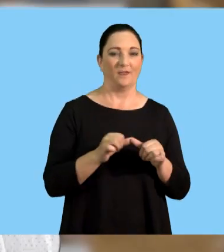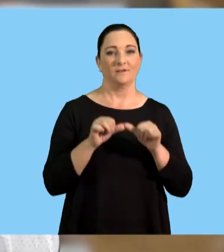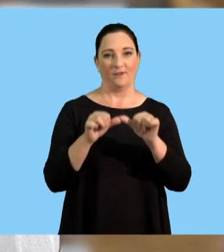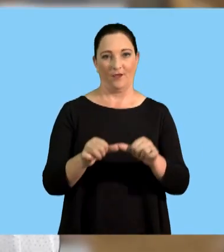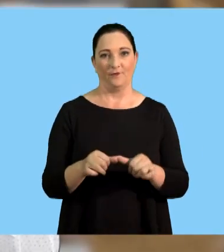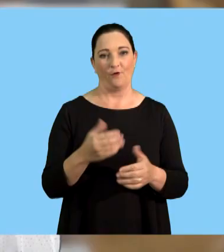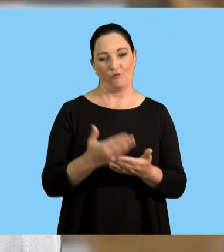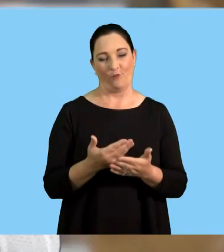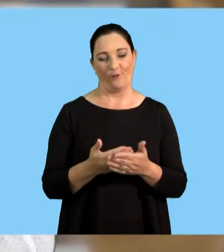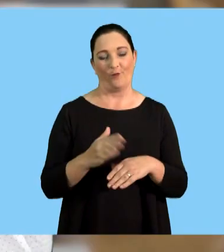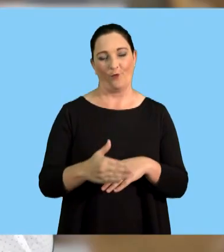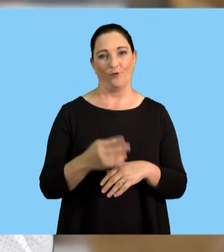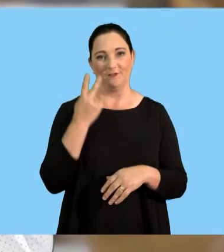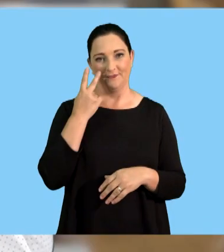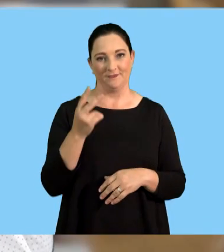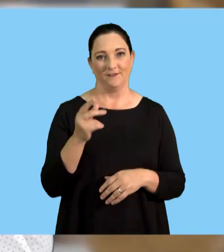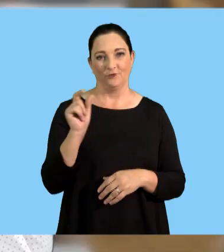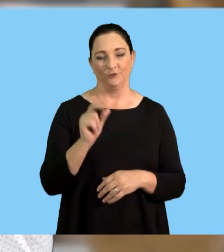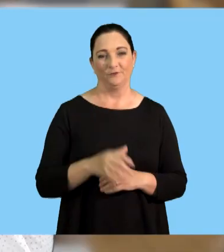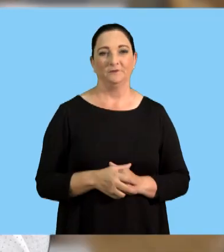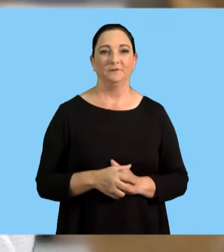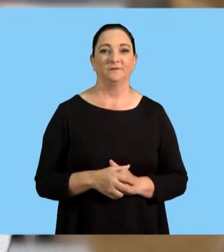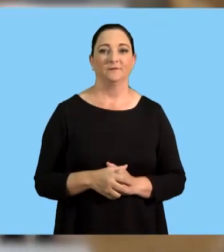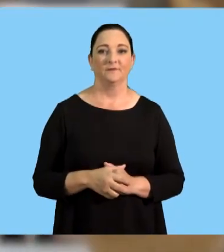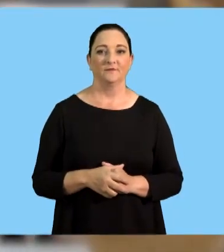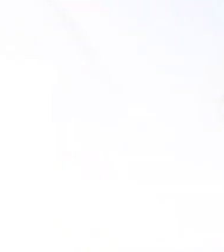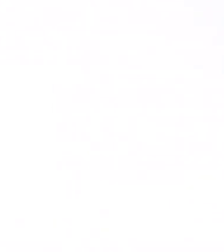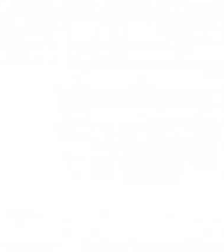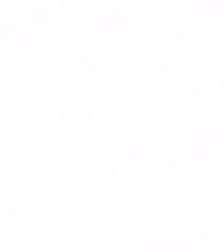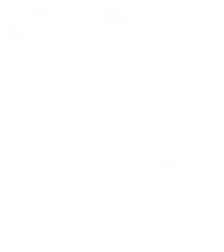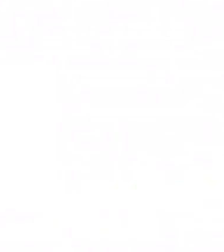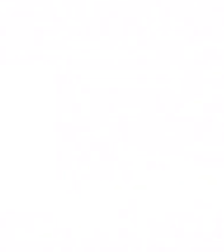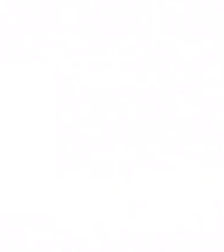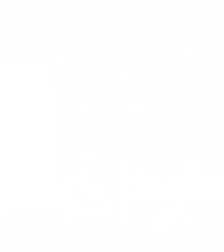break. After the break, we'll continue with more probability. See you now.